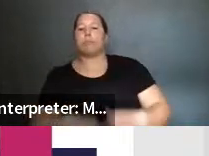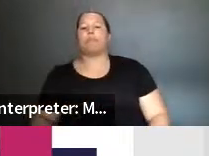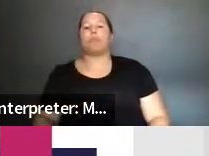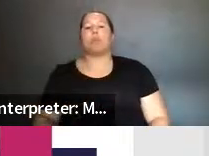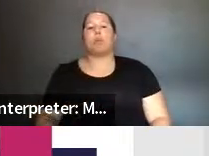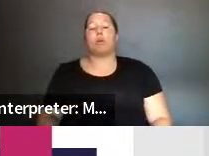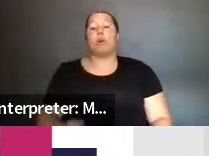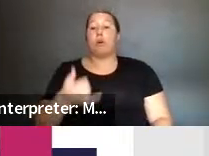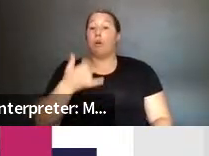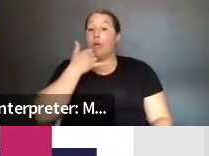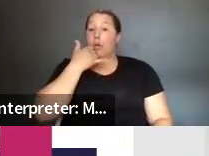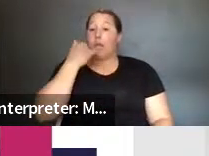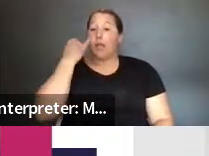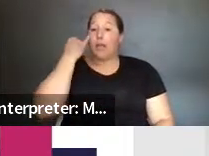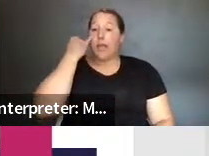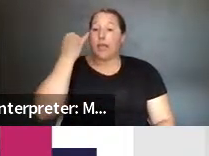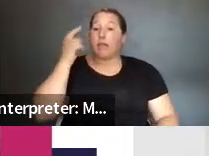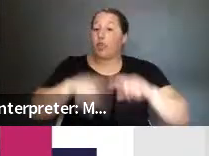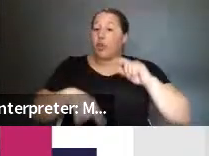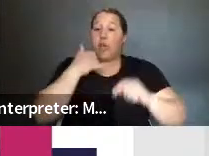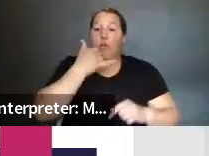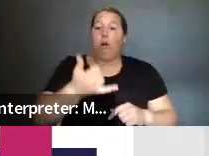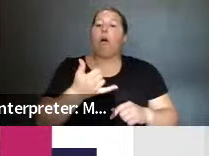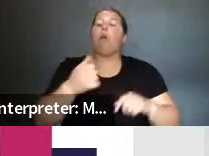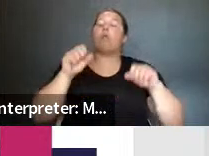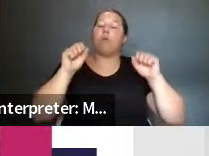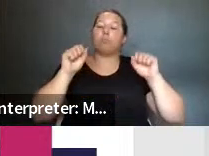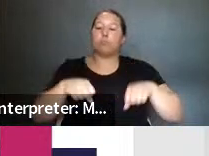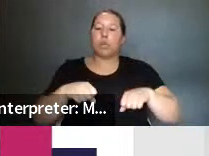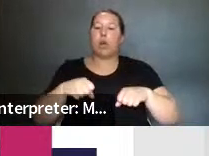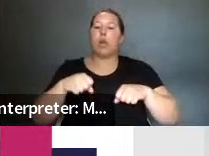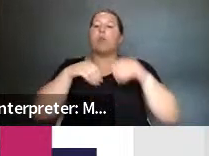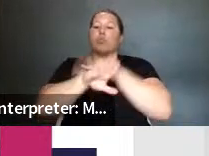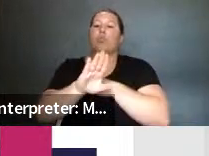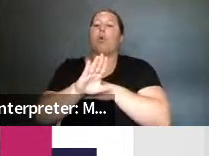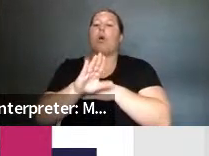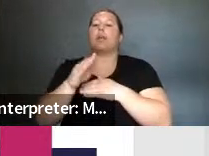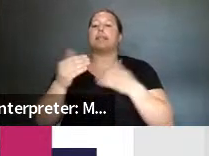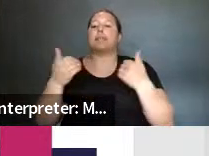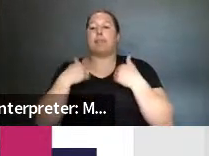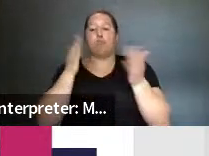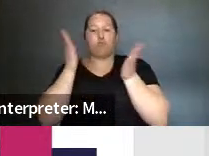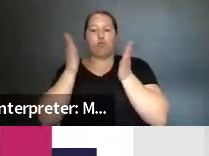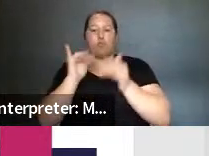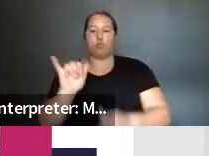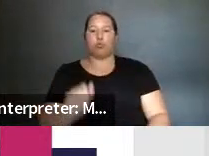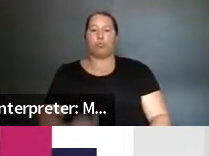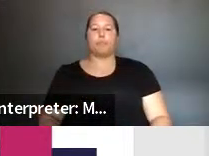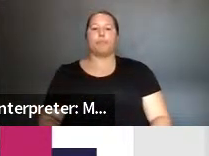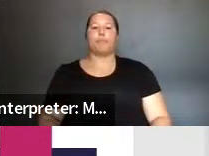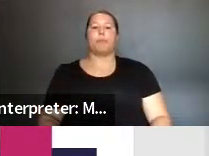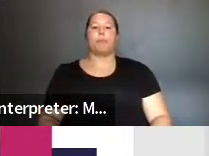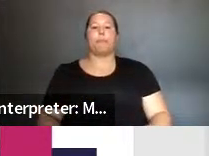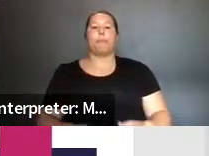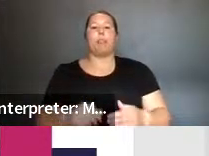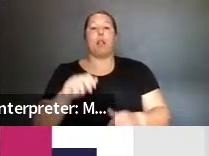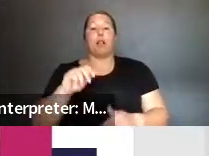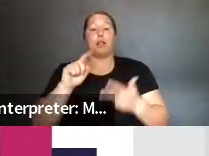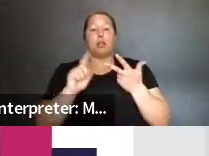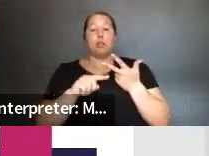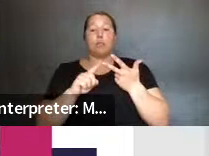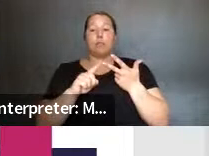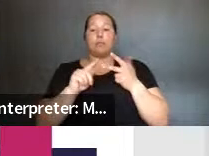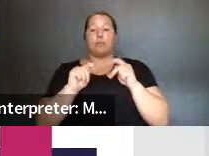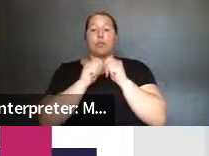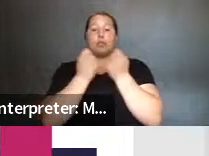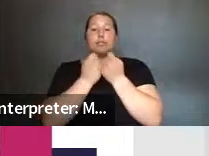opportunity for walk-in services. And then the third team, which as Vice